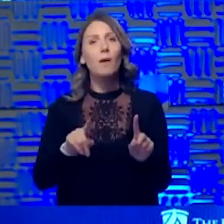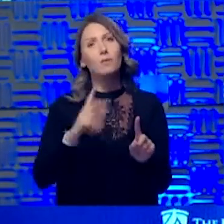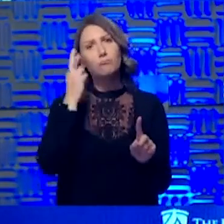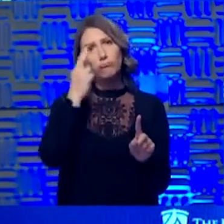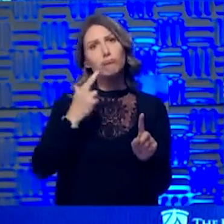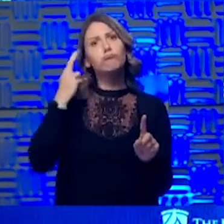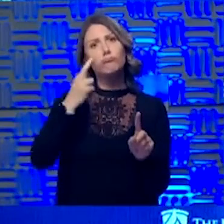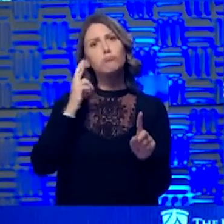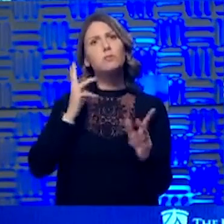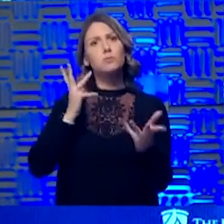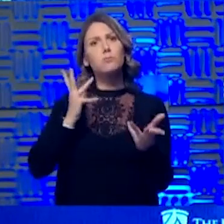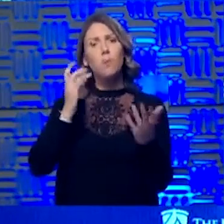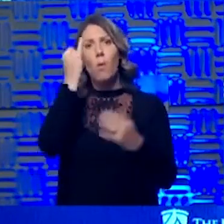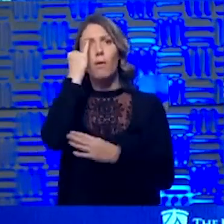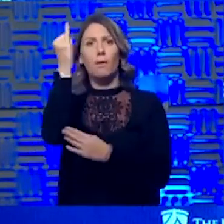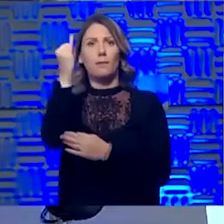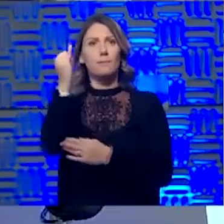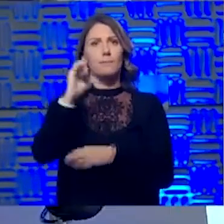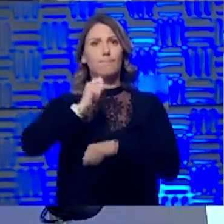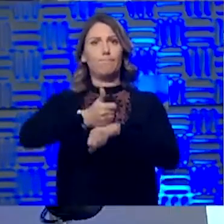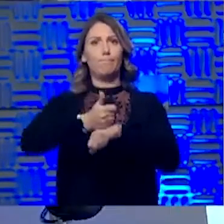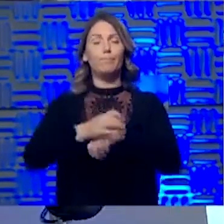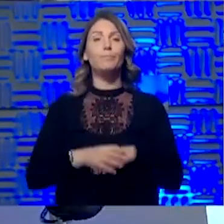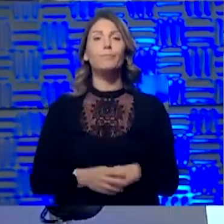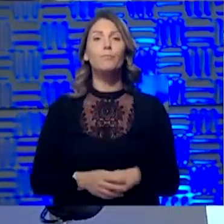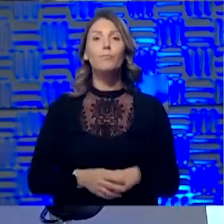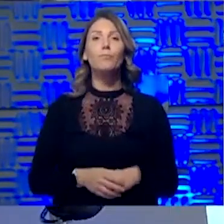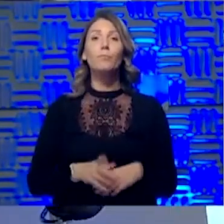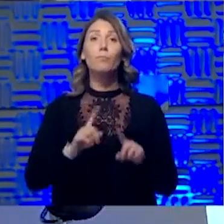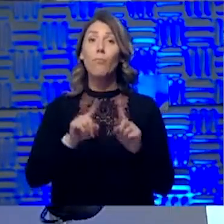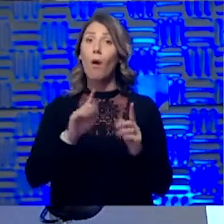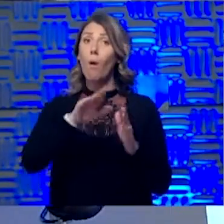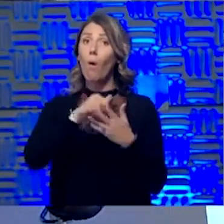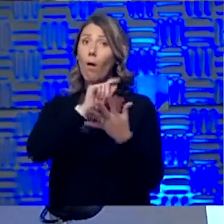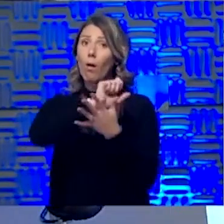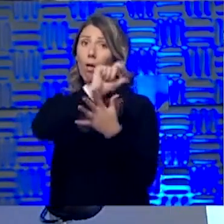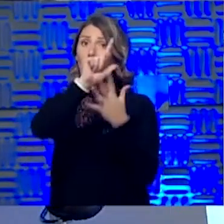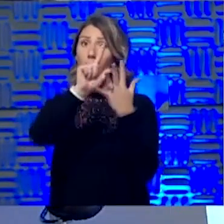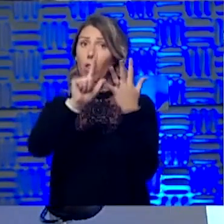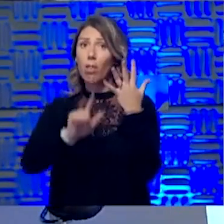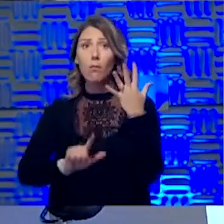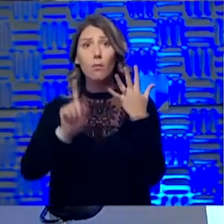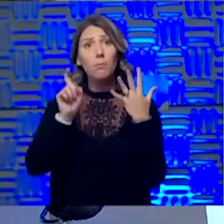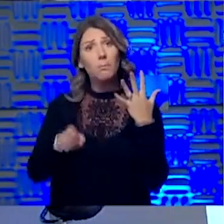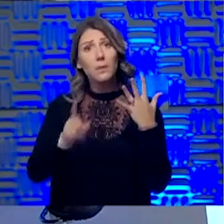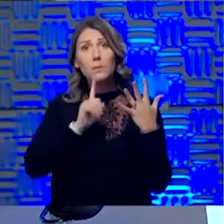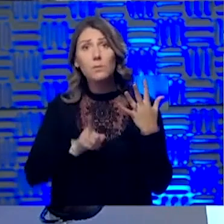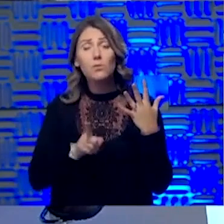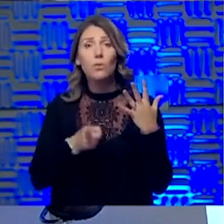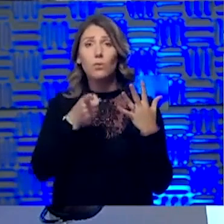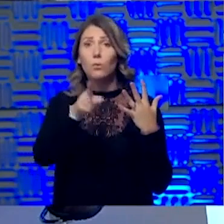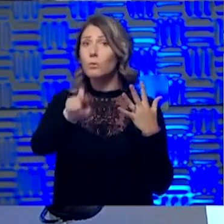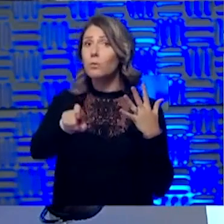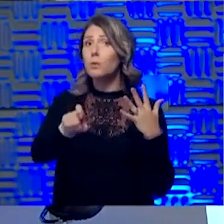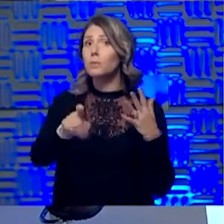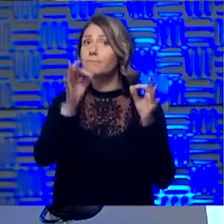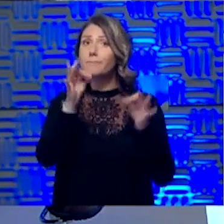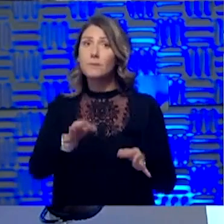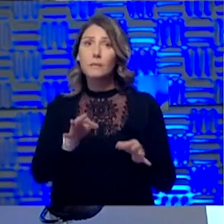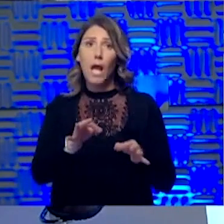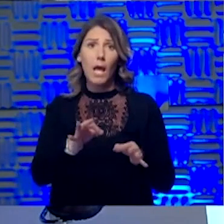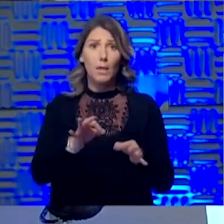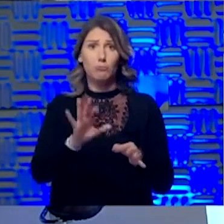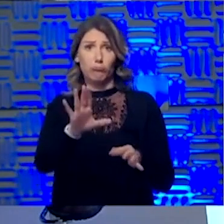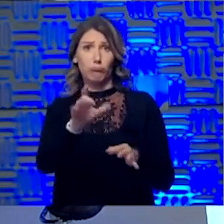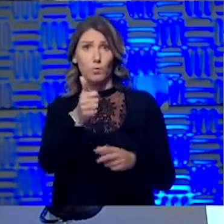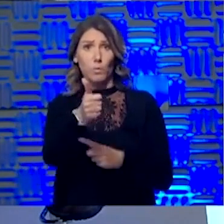reasonable expectation. But all those things we just said have to be true. Mm-hmm. And you have to decide on a personal level, are you